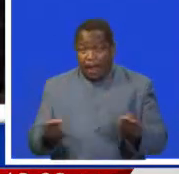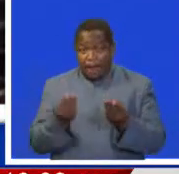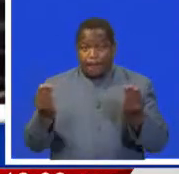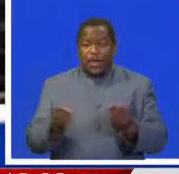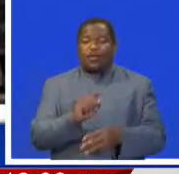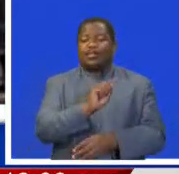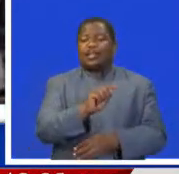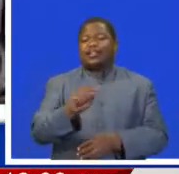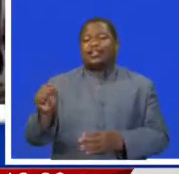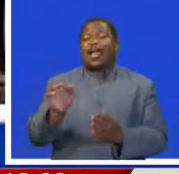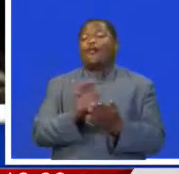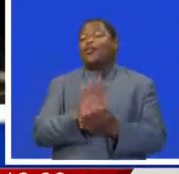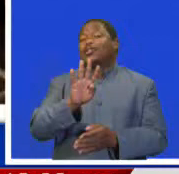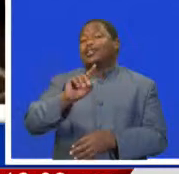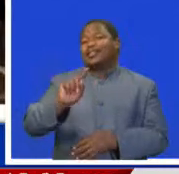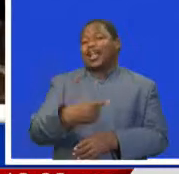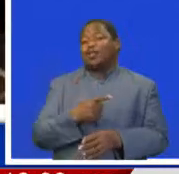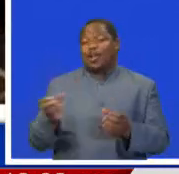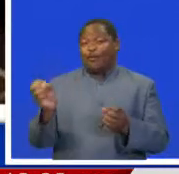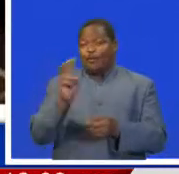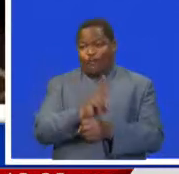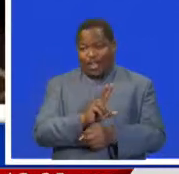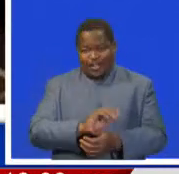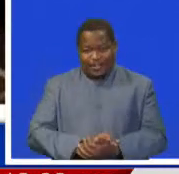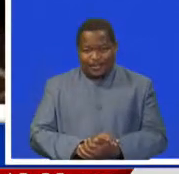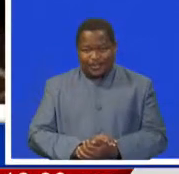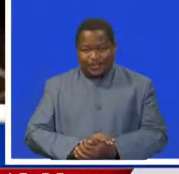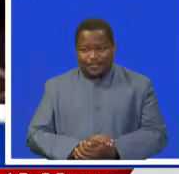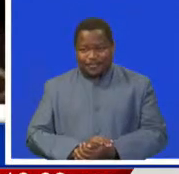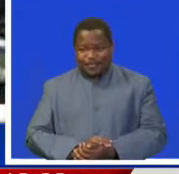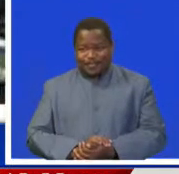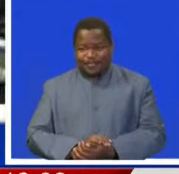yesikhombisa. Etindzabeni teSwatini TV.